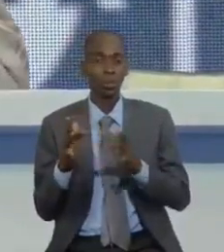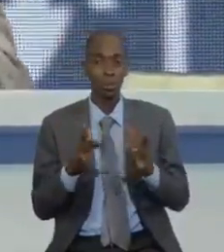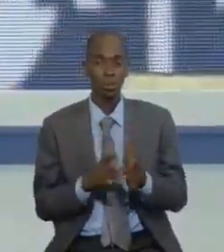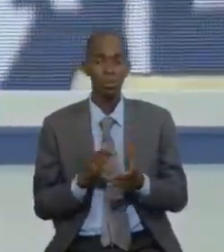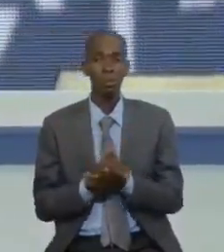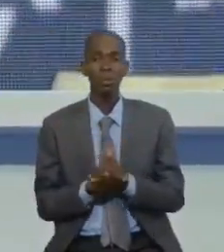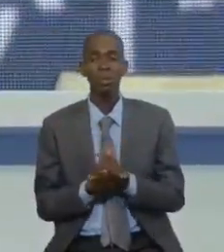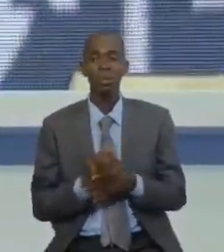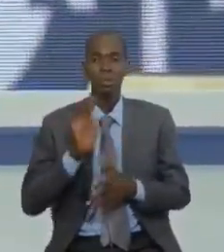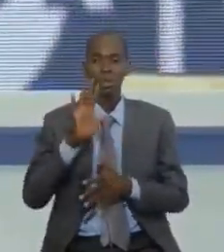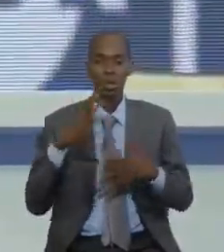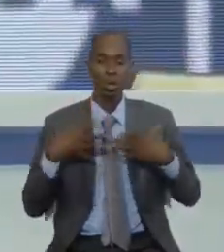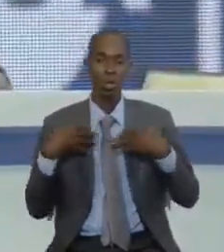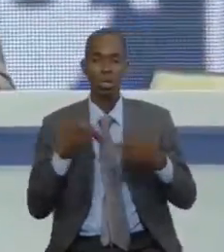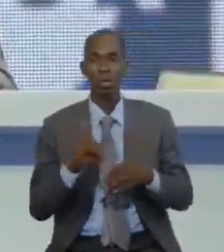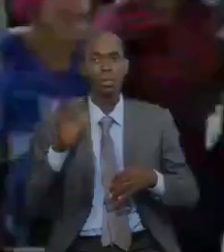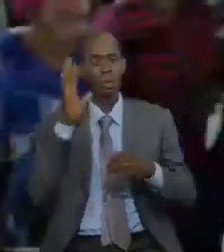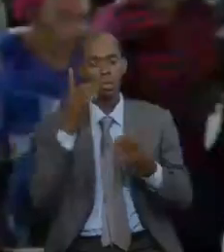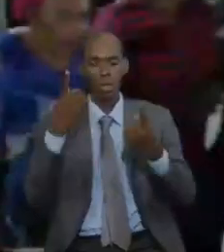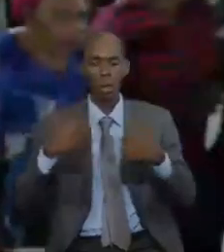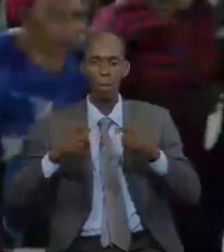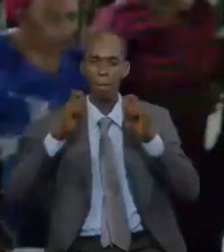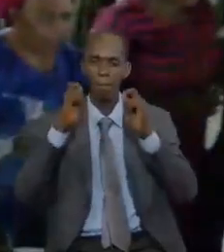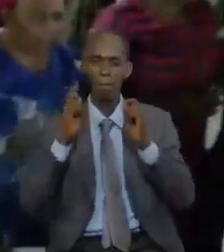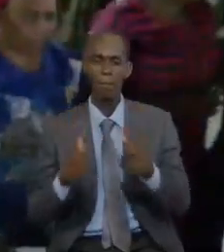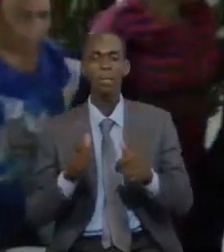your healing will come immediately.